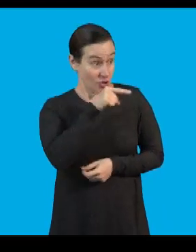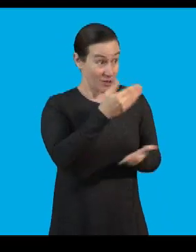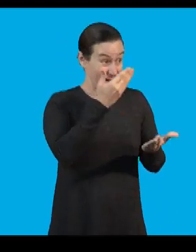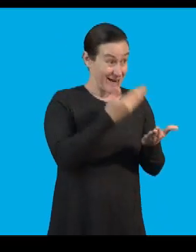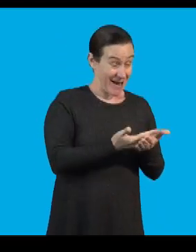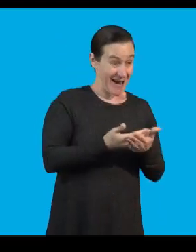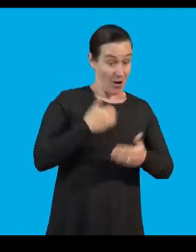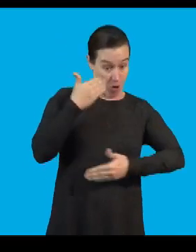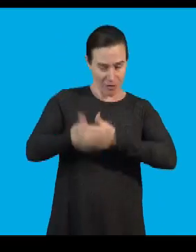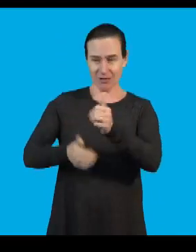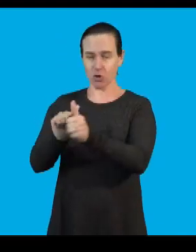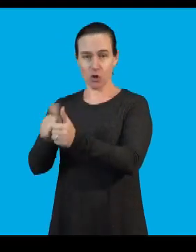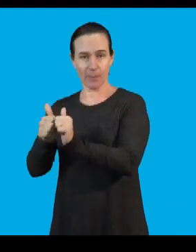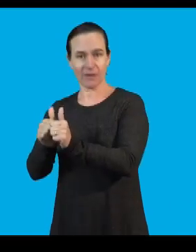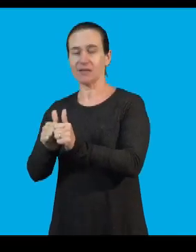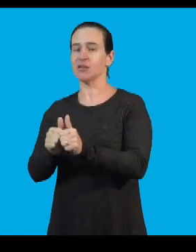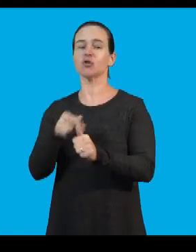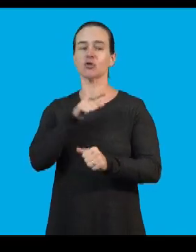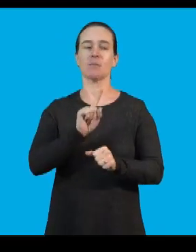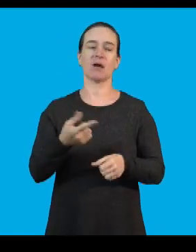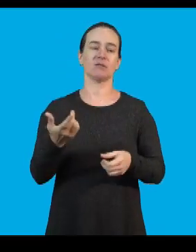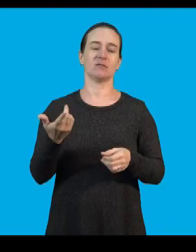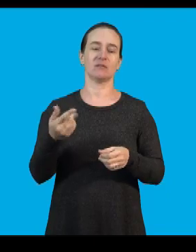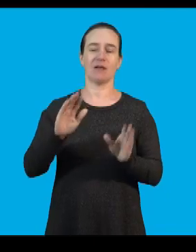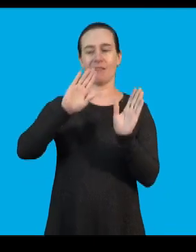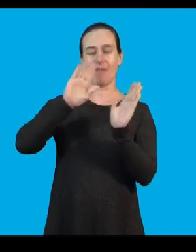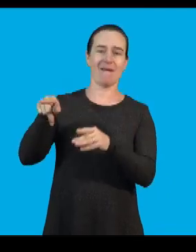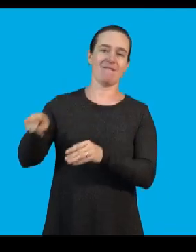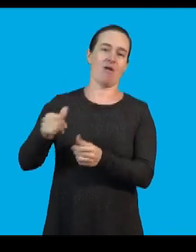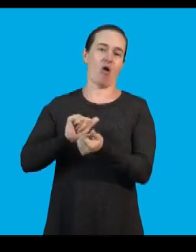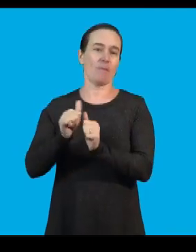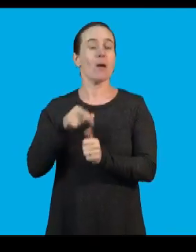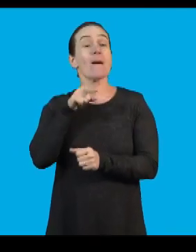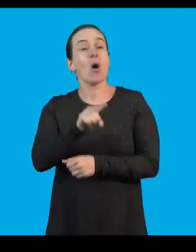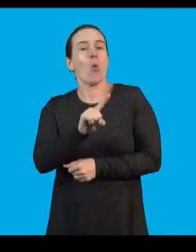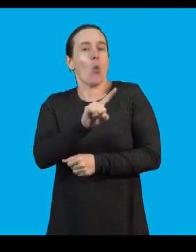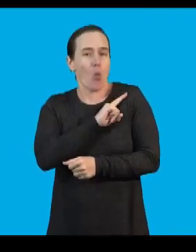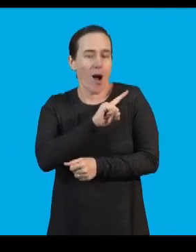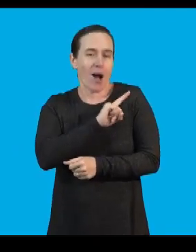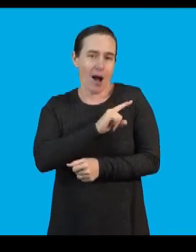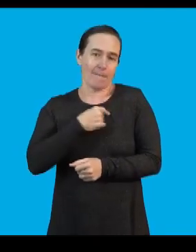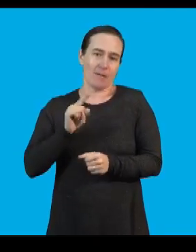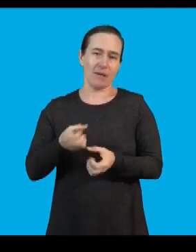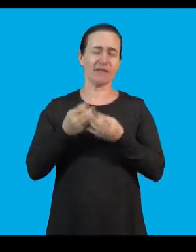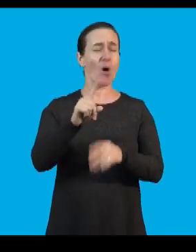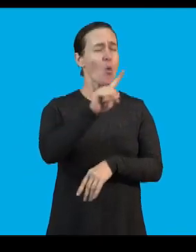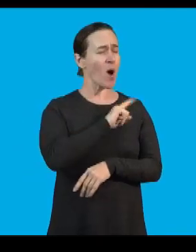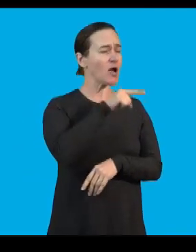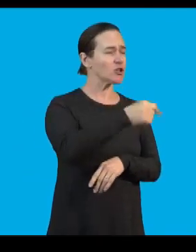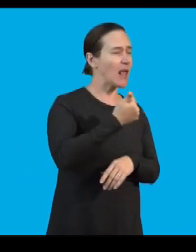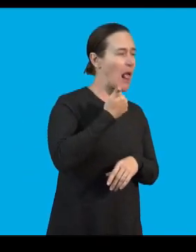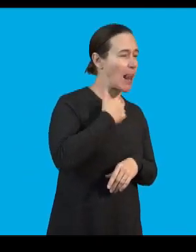not looking for a withdrawal from anything else, all right? From a relationship or why she doesn't want to continue with the